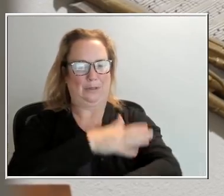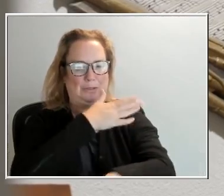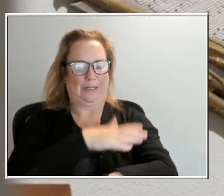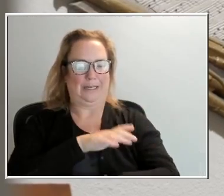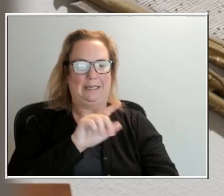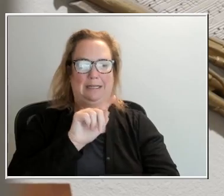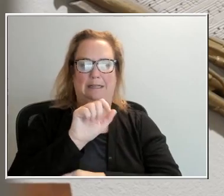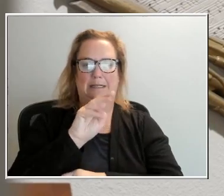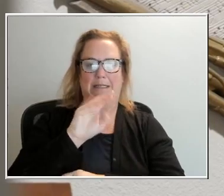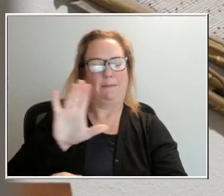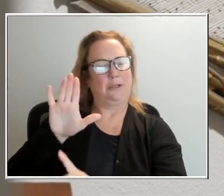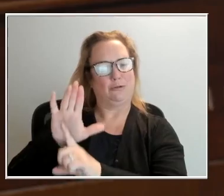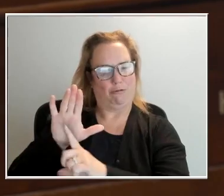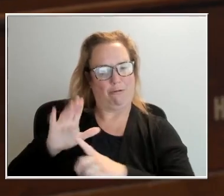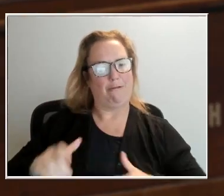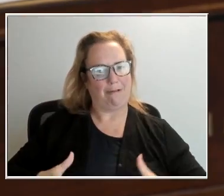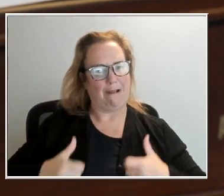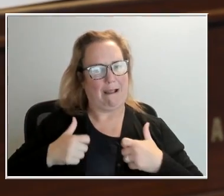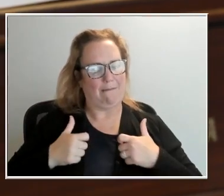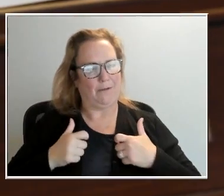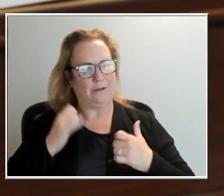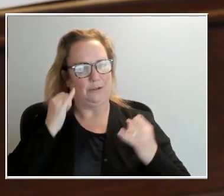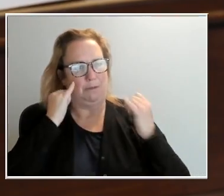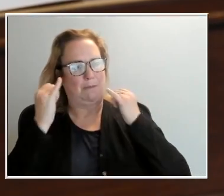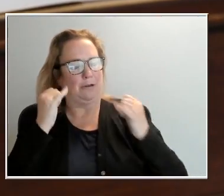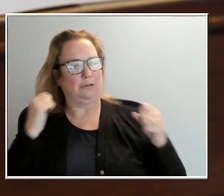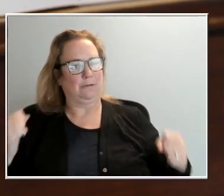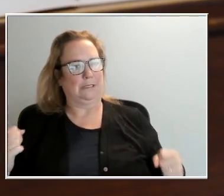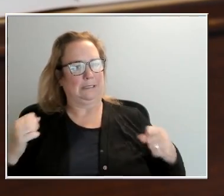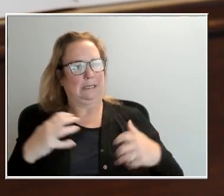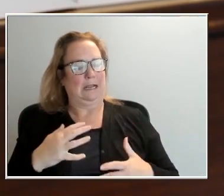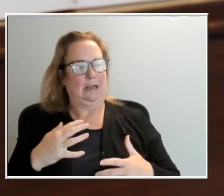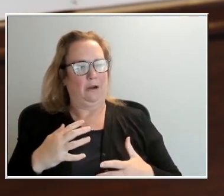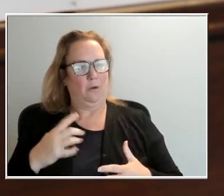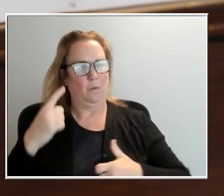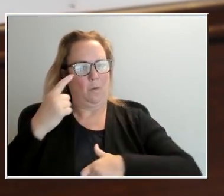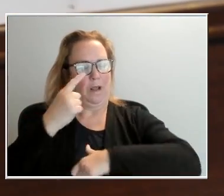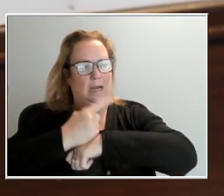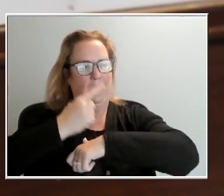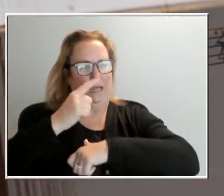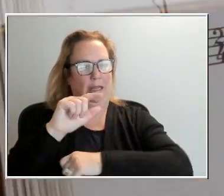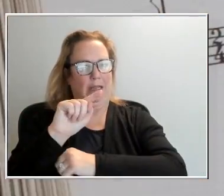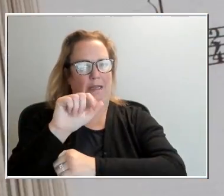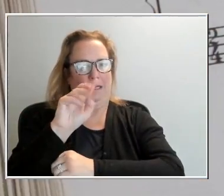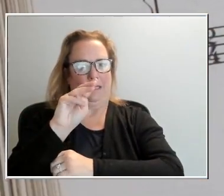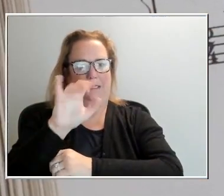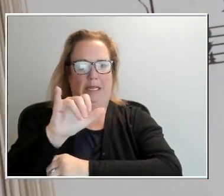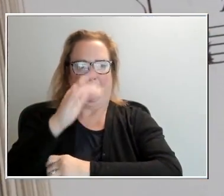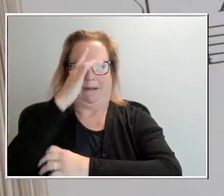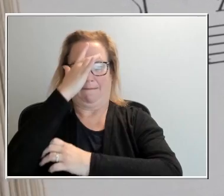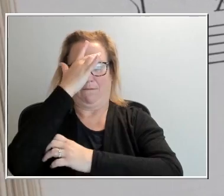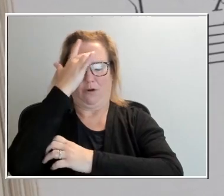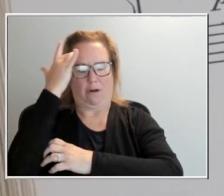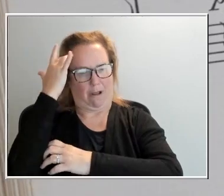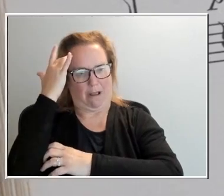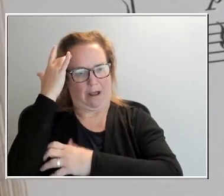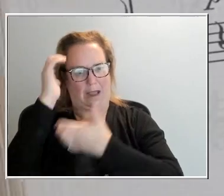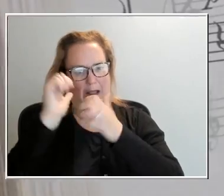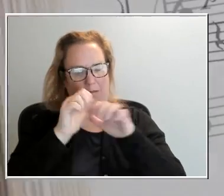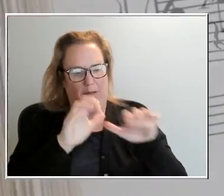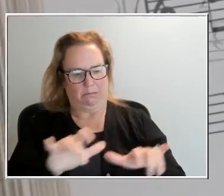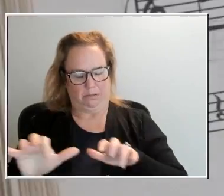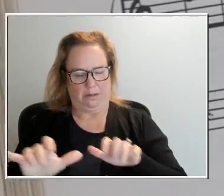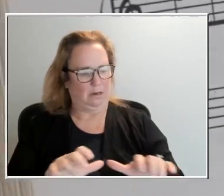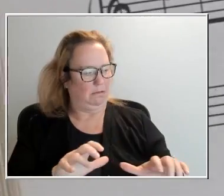life, so you can imagine how scary it was when one day Tammy suddenly forgot how to play. I was playing for